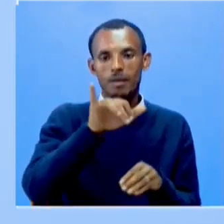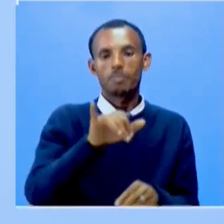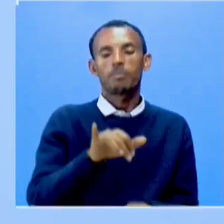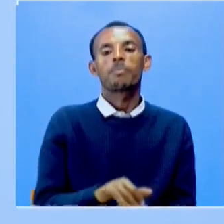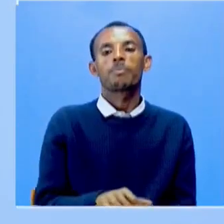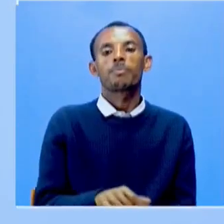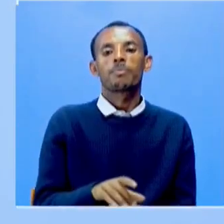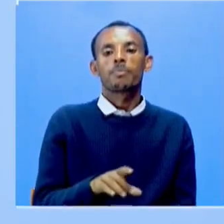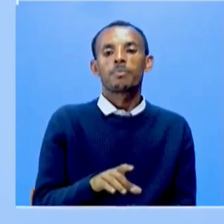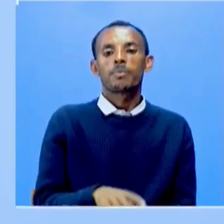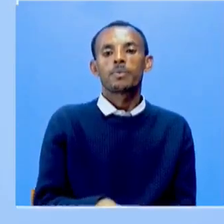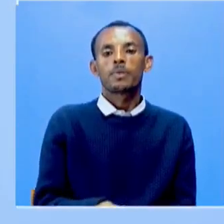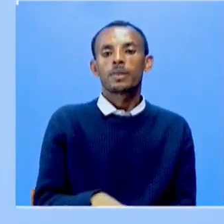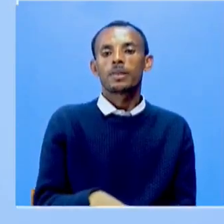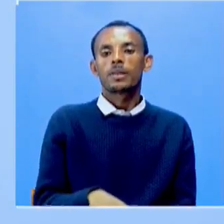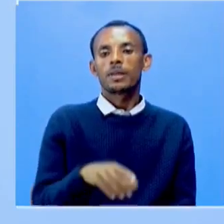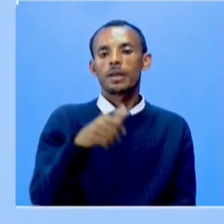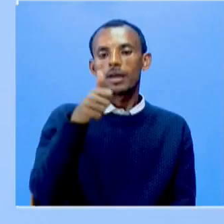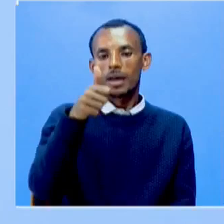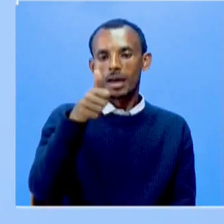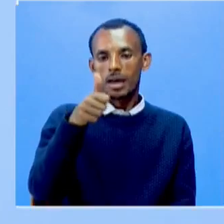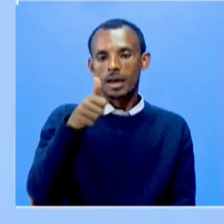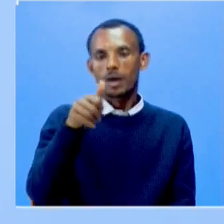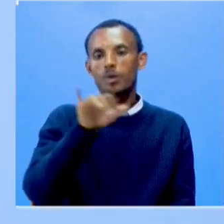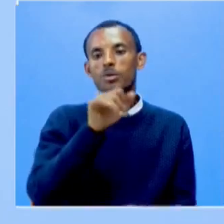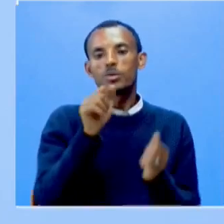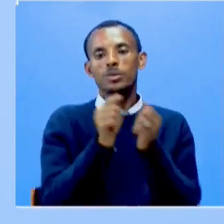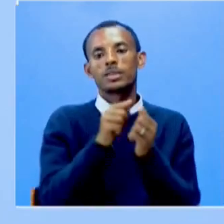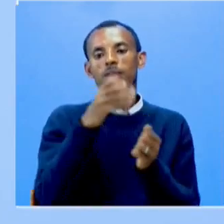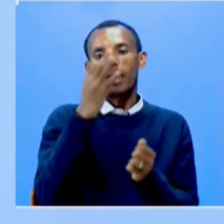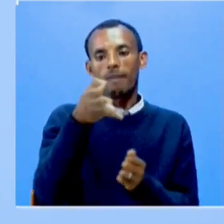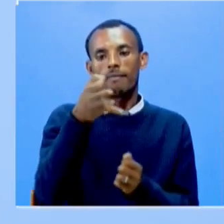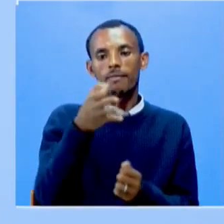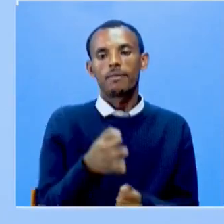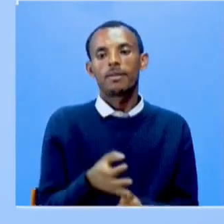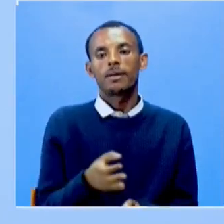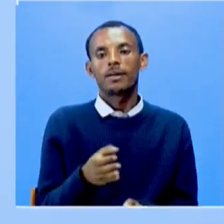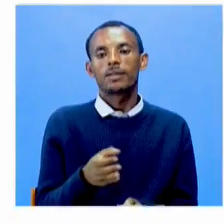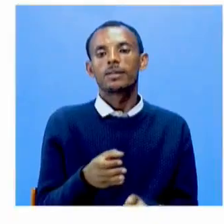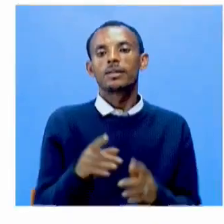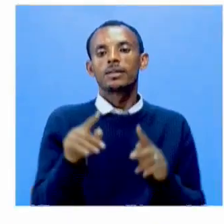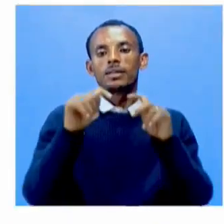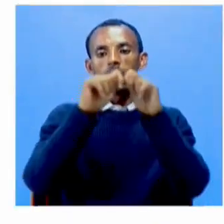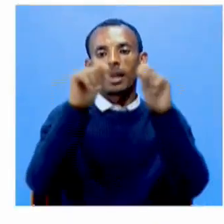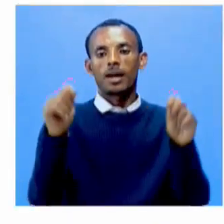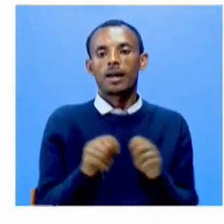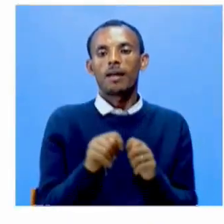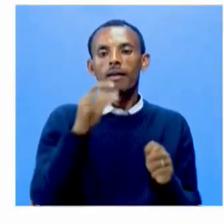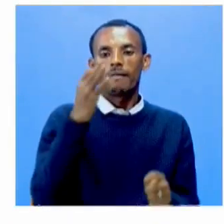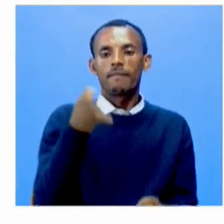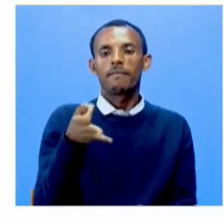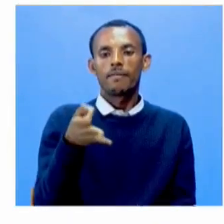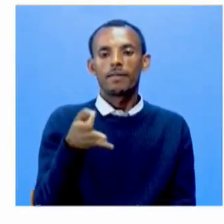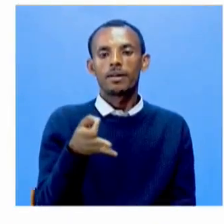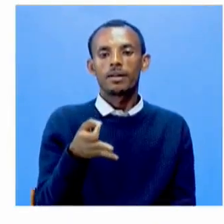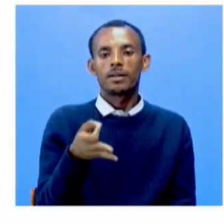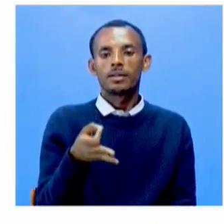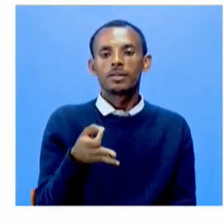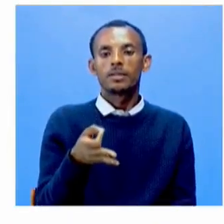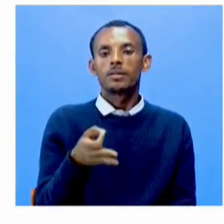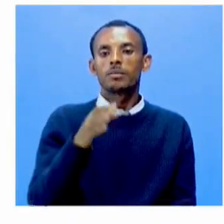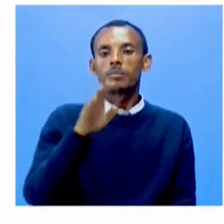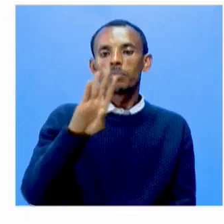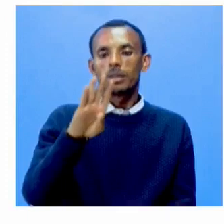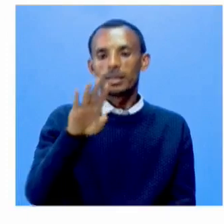triangle. So A corresponds to F. Triangle F.